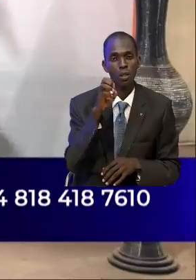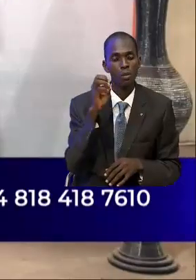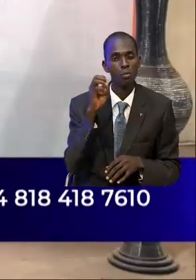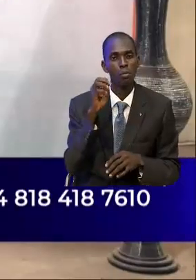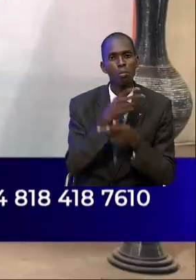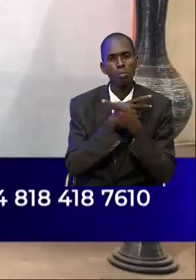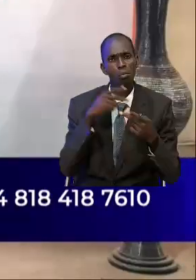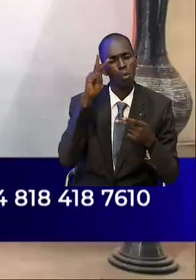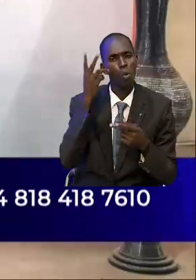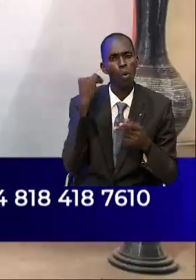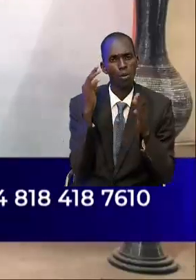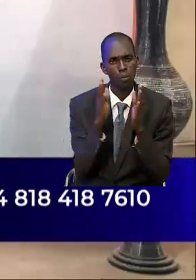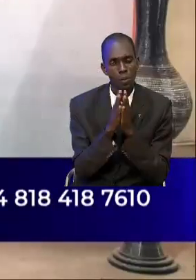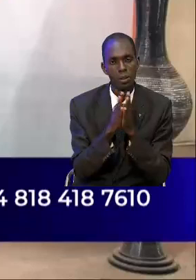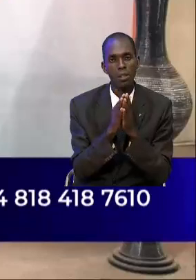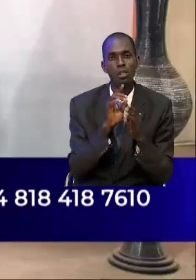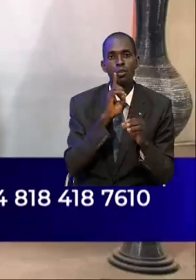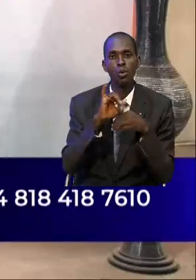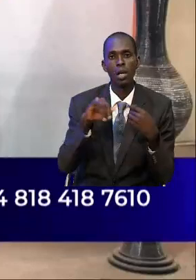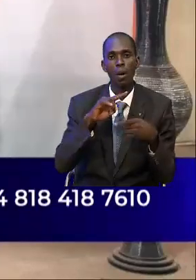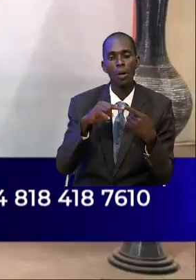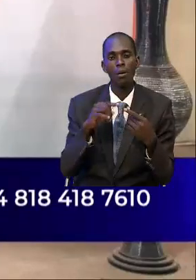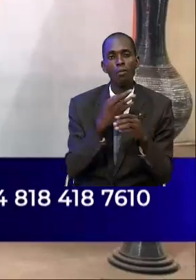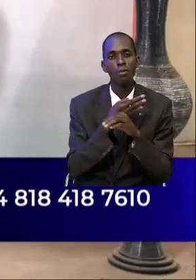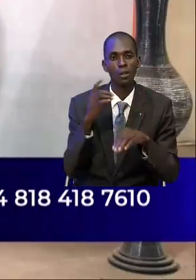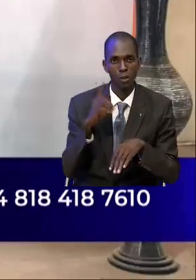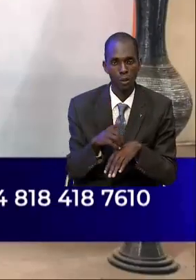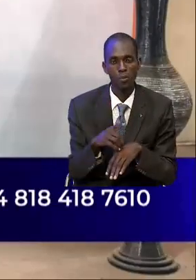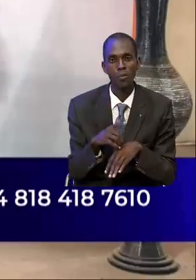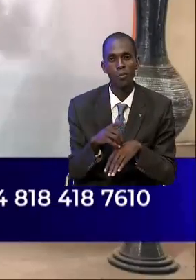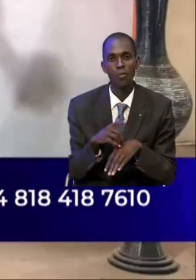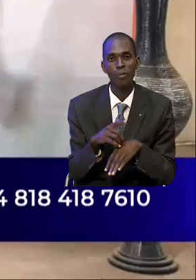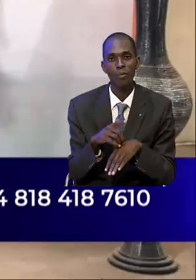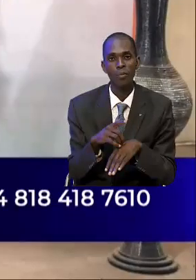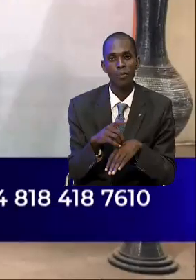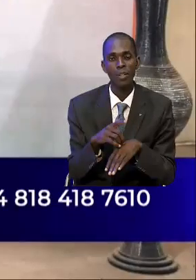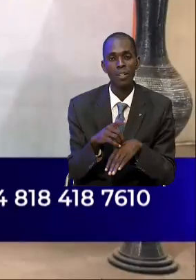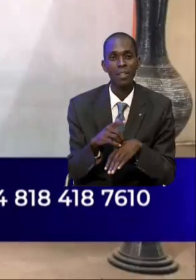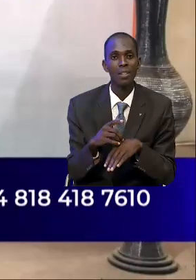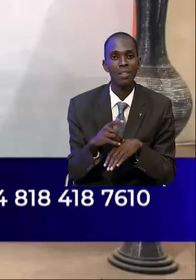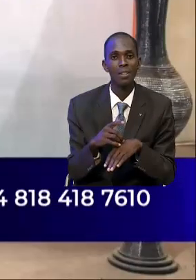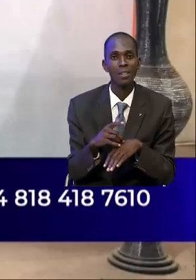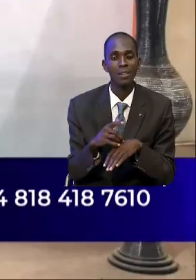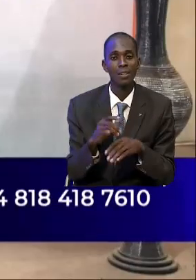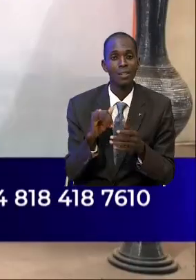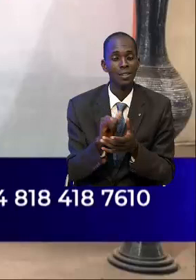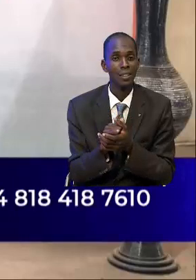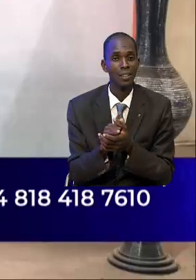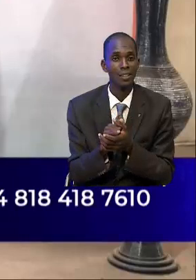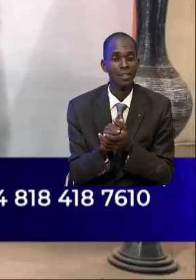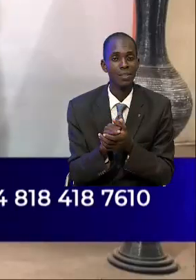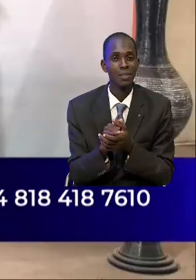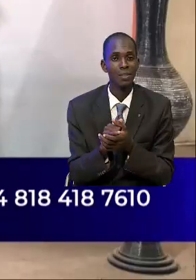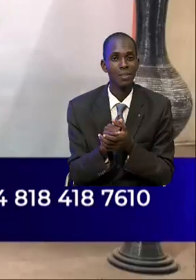you. So, was it the day before yesterday? He was praying. He was talking about freedom. Remember the other program, the other